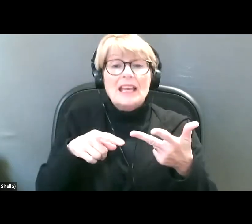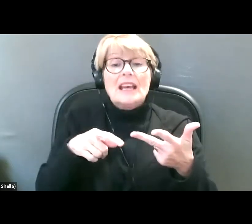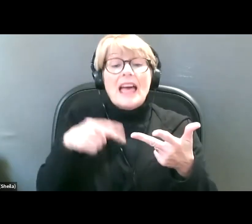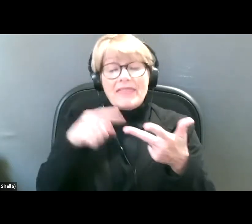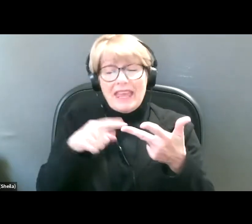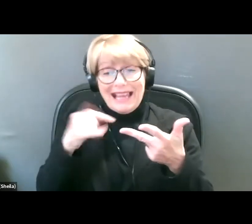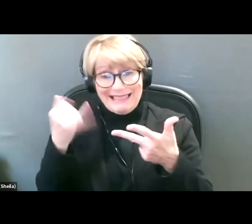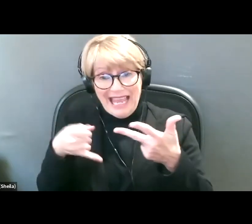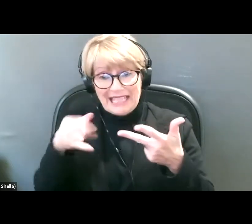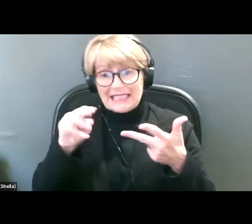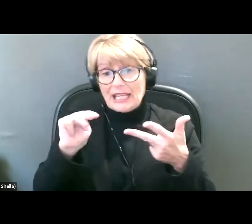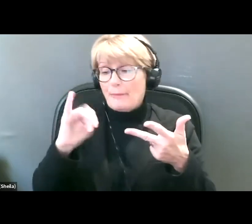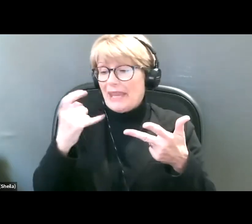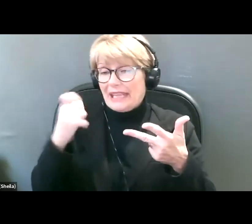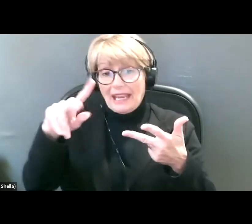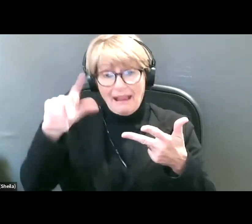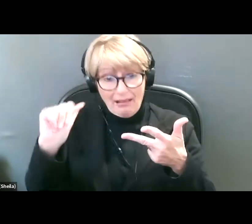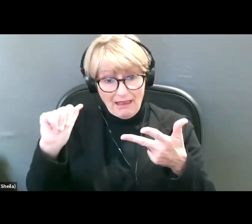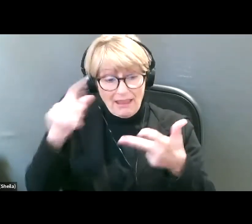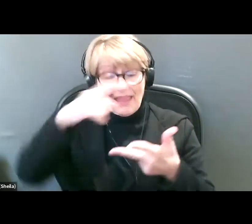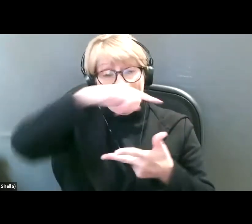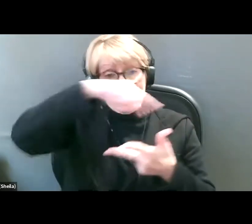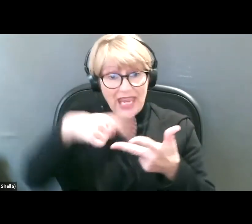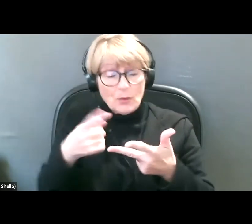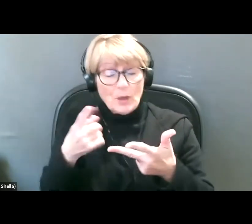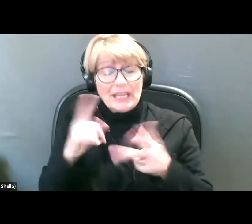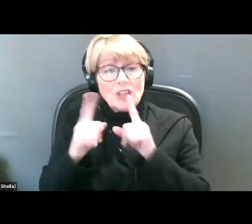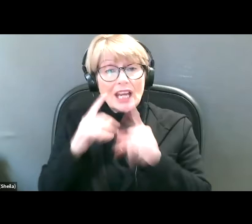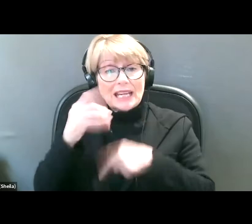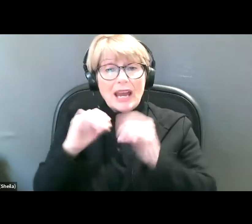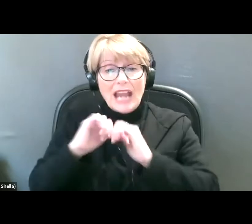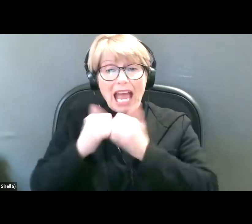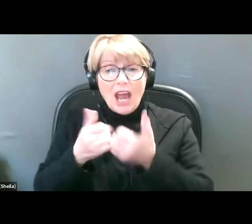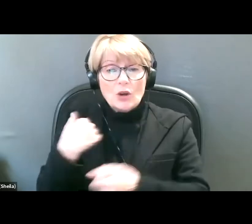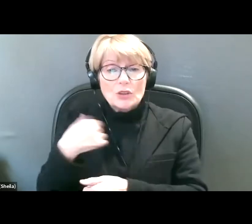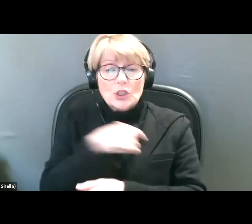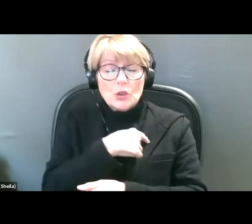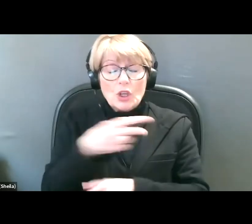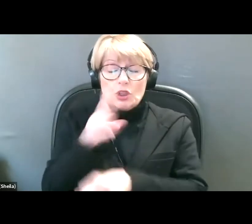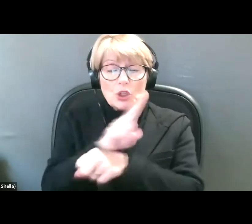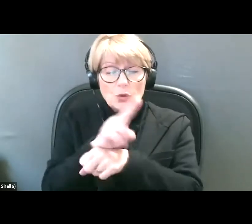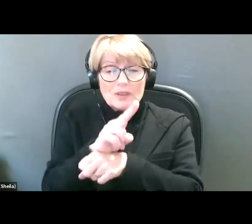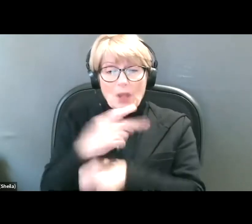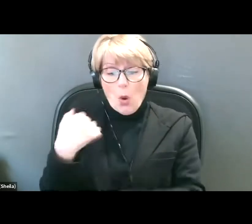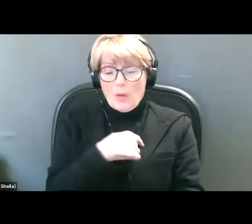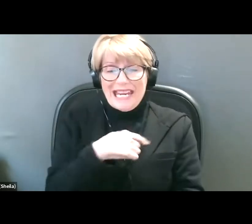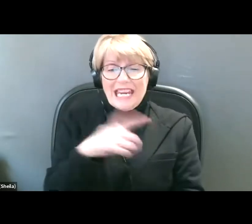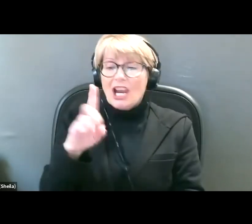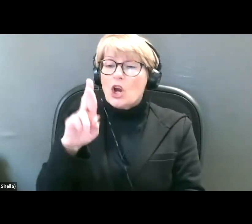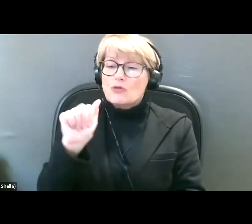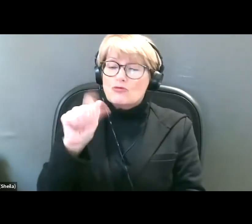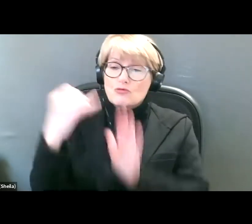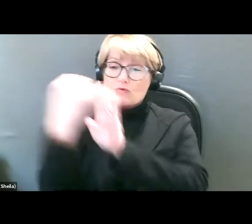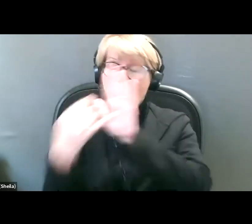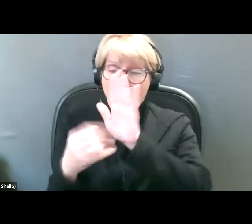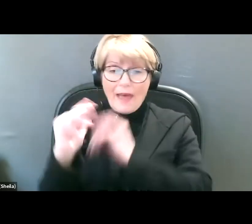Michaela. They will be talking about how to use the We Draw the Maps community mapping tool.